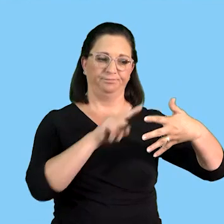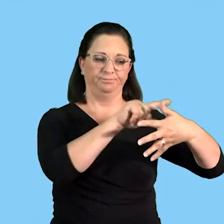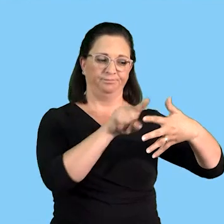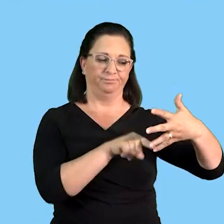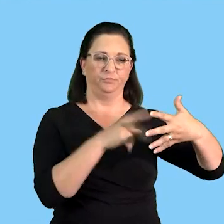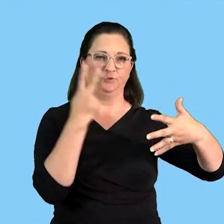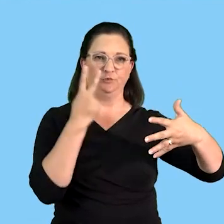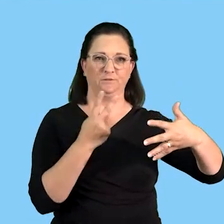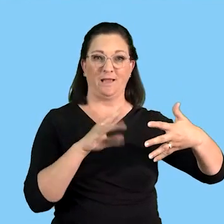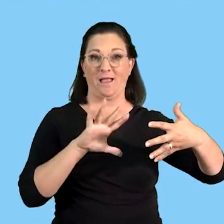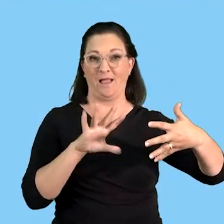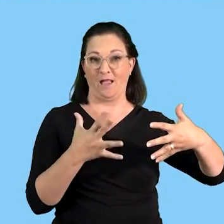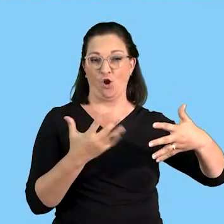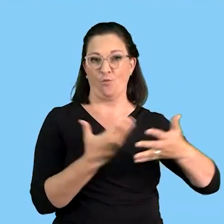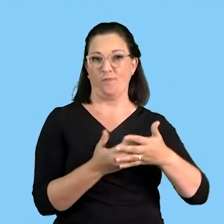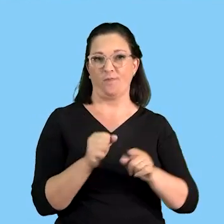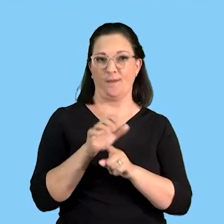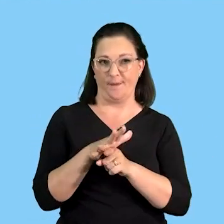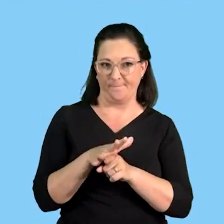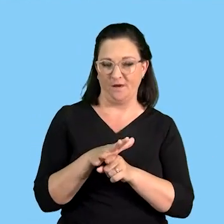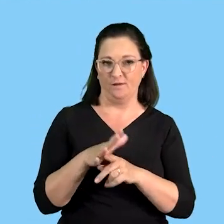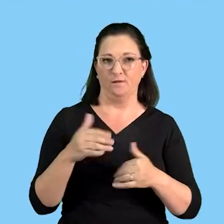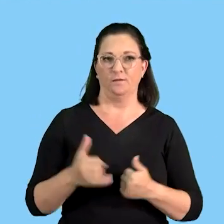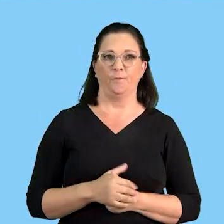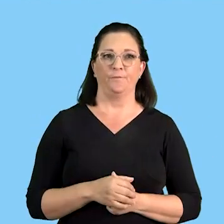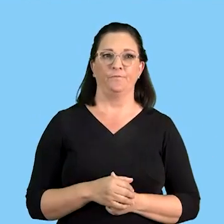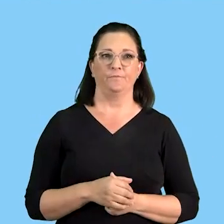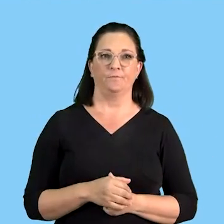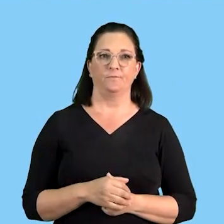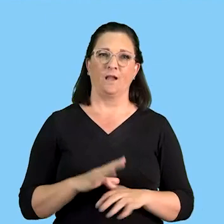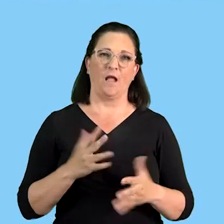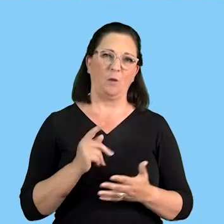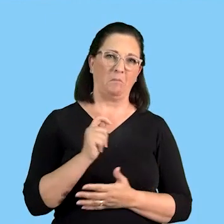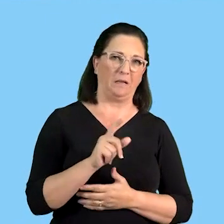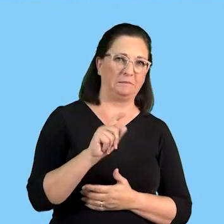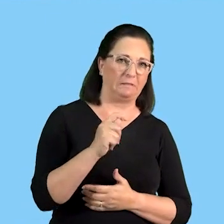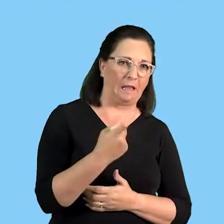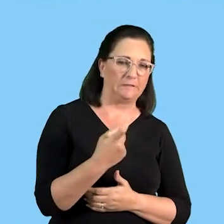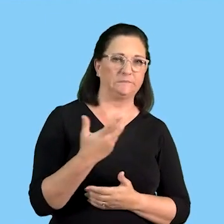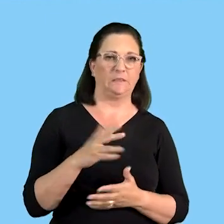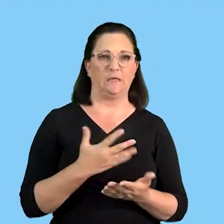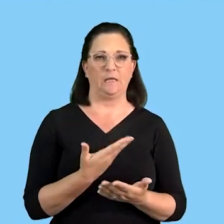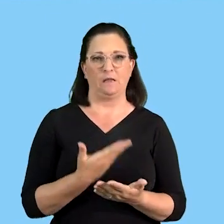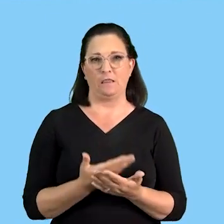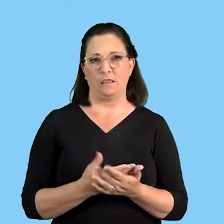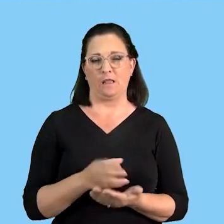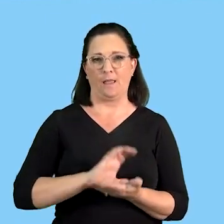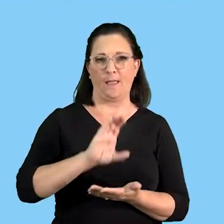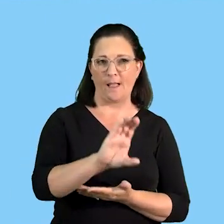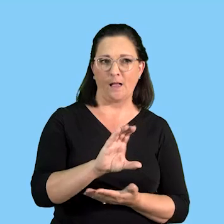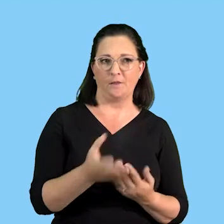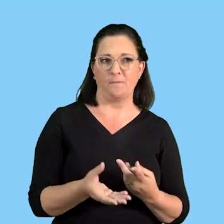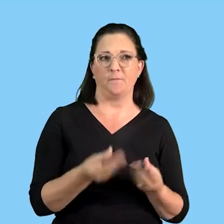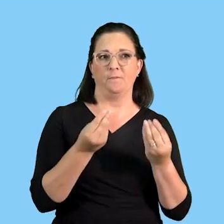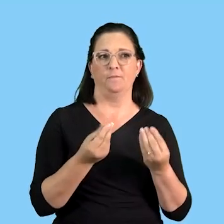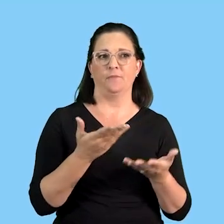the impact of how each form of ownership would be managed and how they would pay tax, how they would be able to obtain capital, how